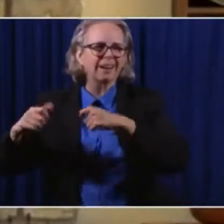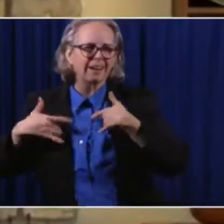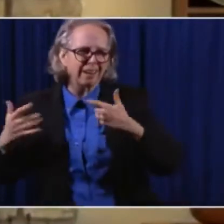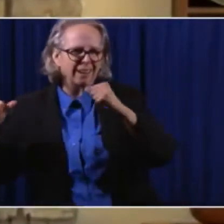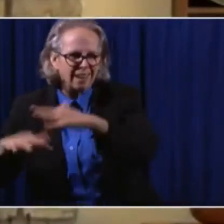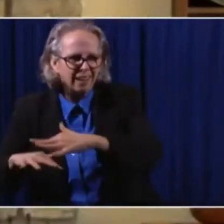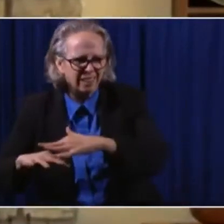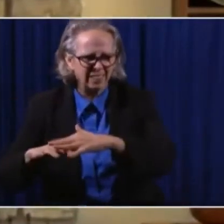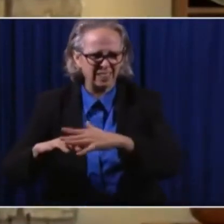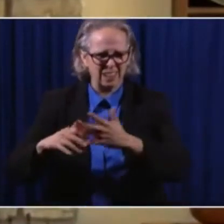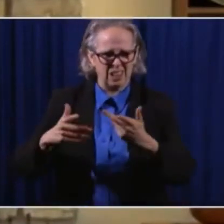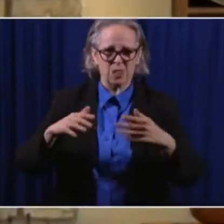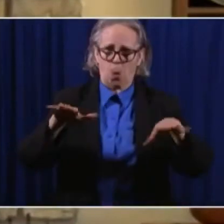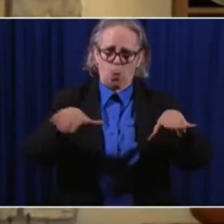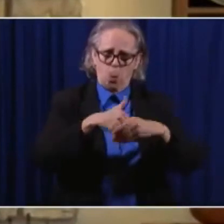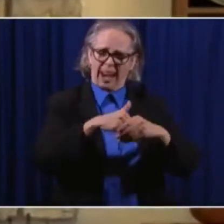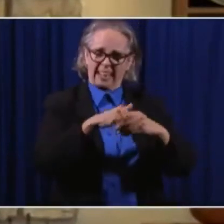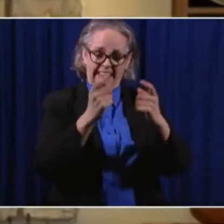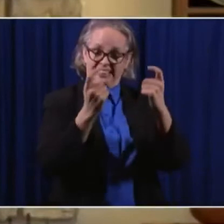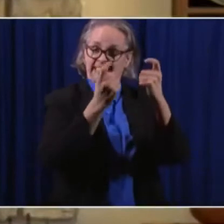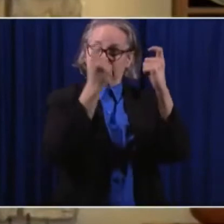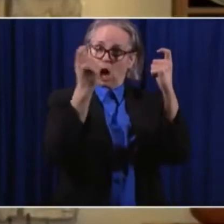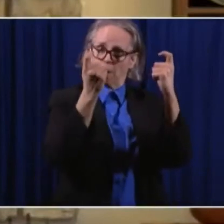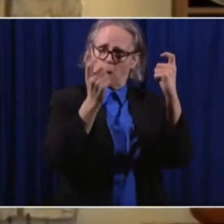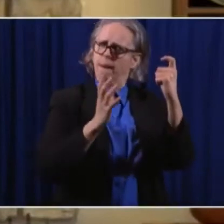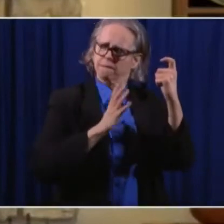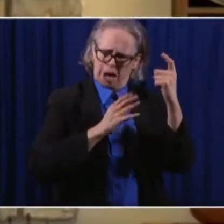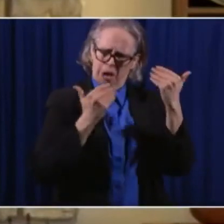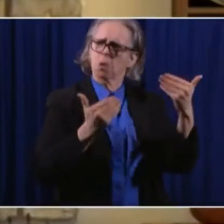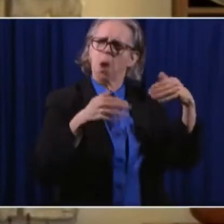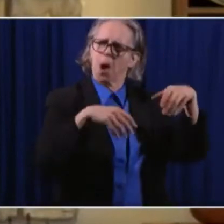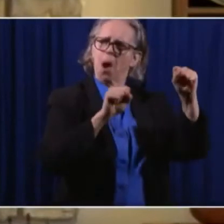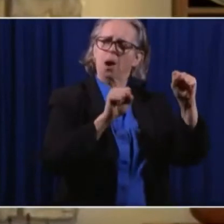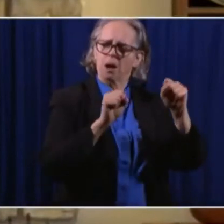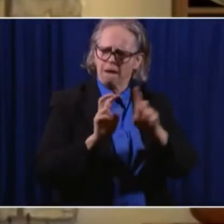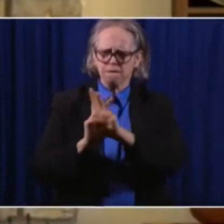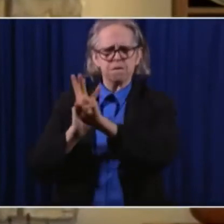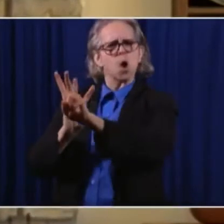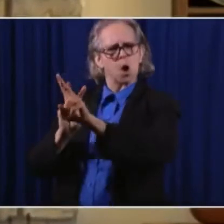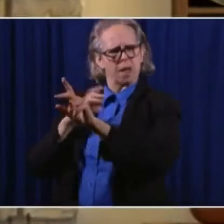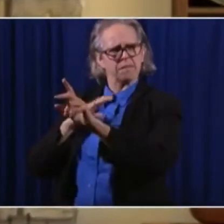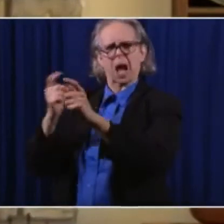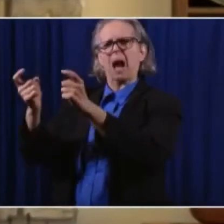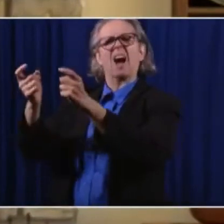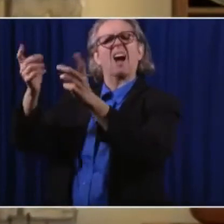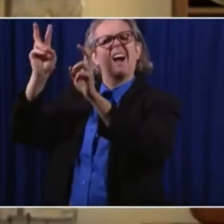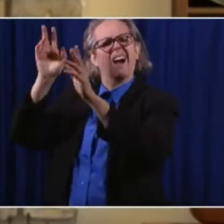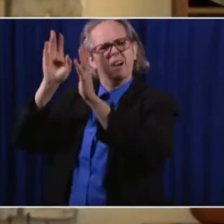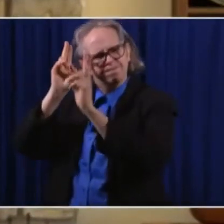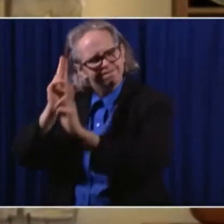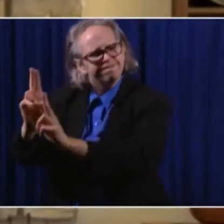the weddings themselves, the ceremony, nor the funerals, but the receptions, the getting